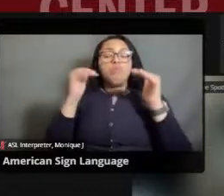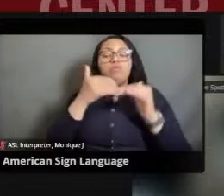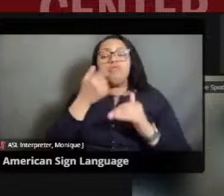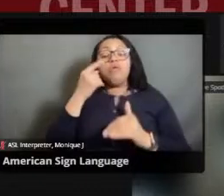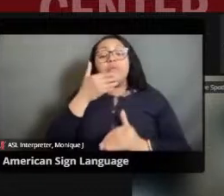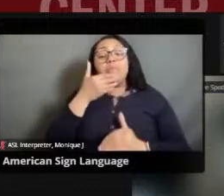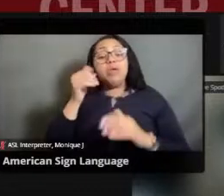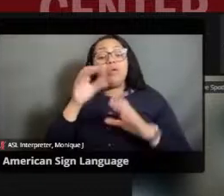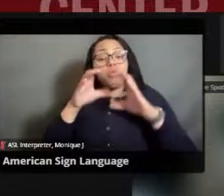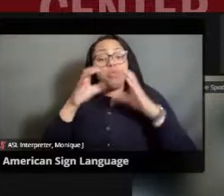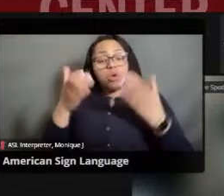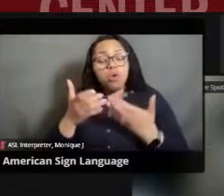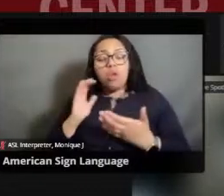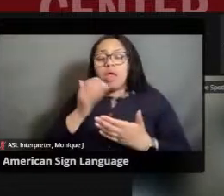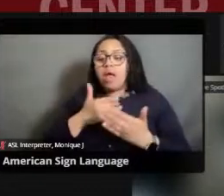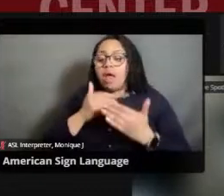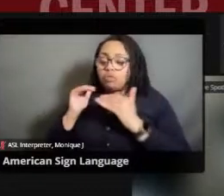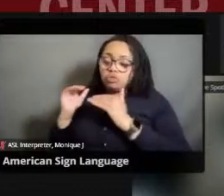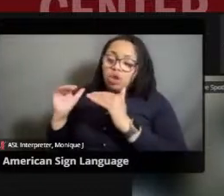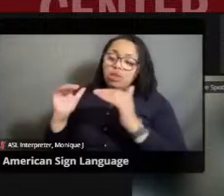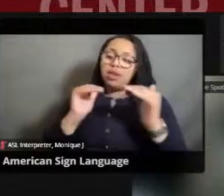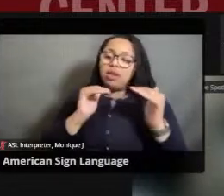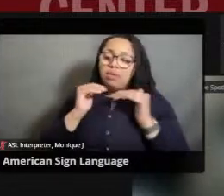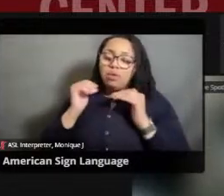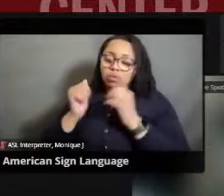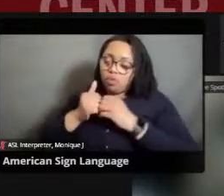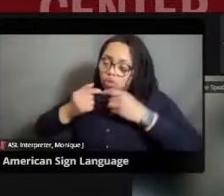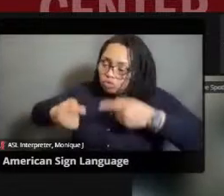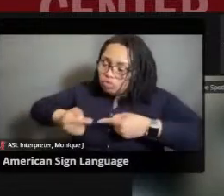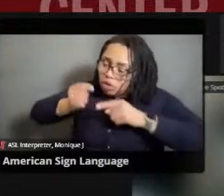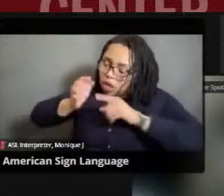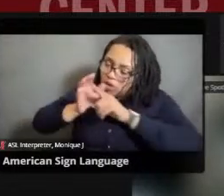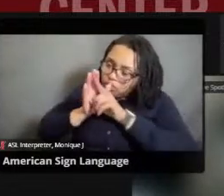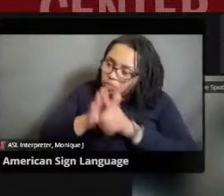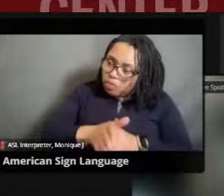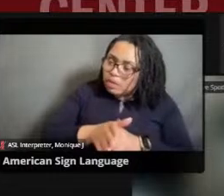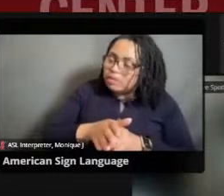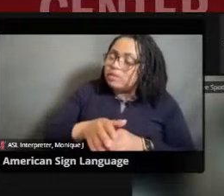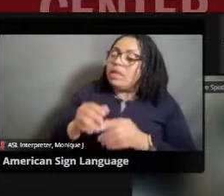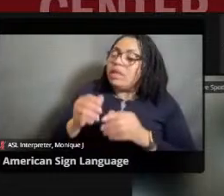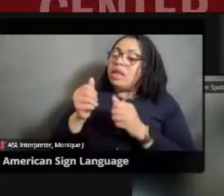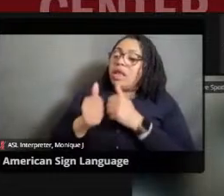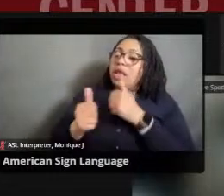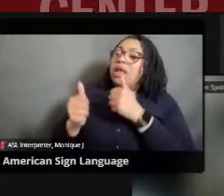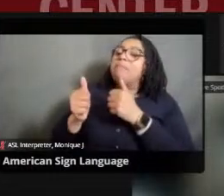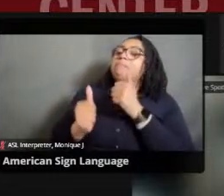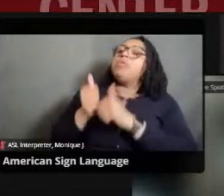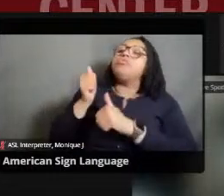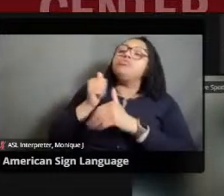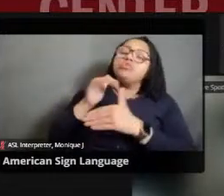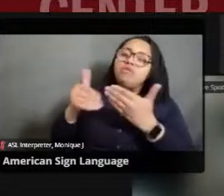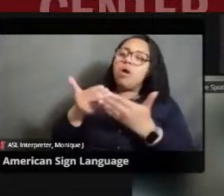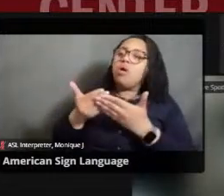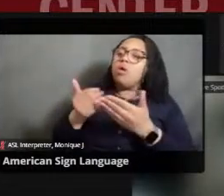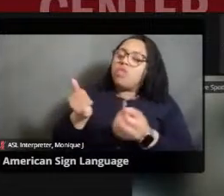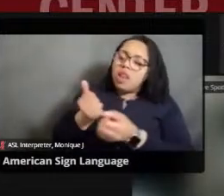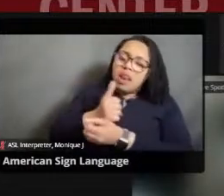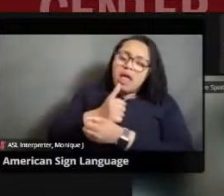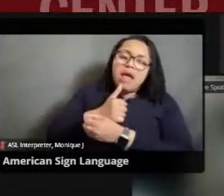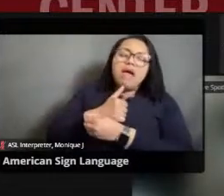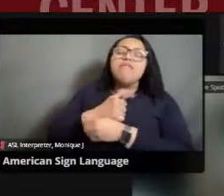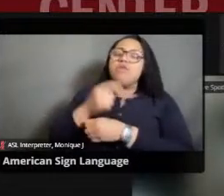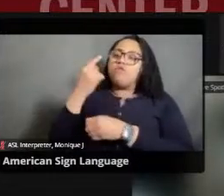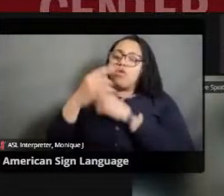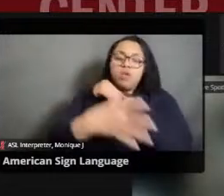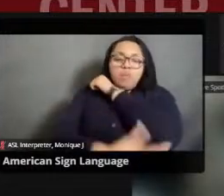solidarity with the struggles of the oppressed, and above all, the love for the poor, not because